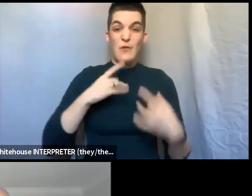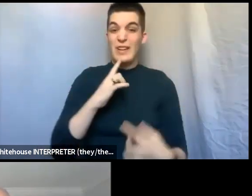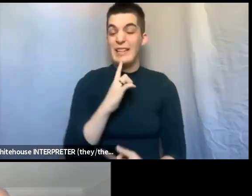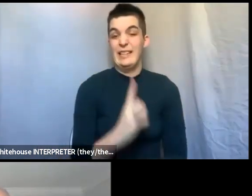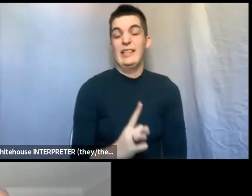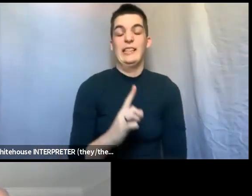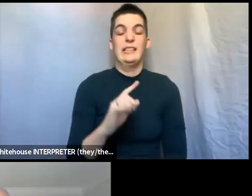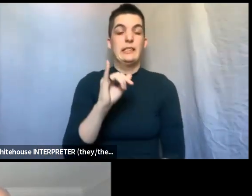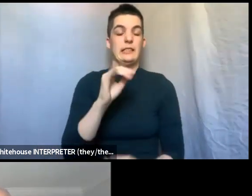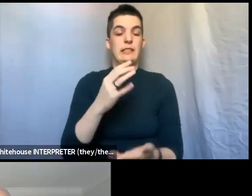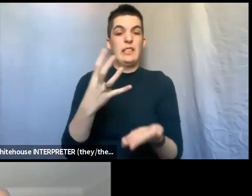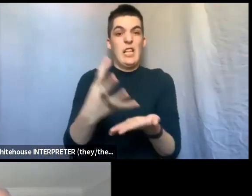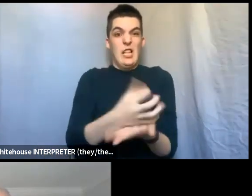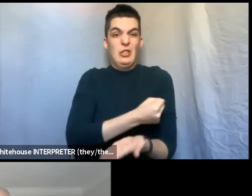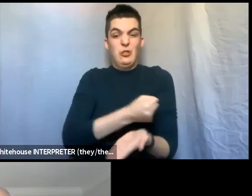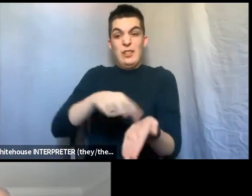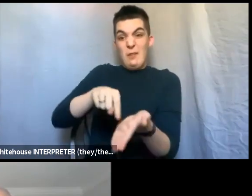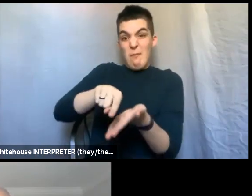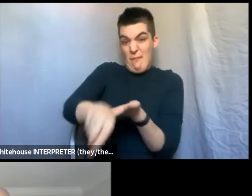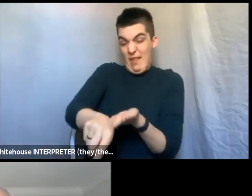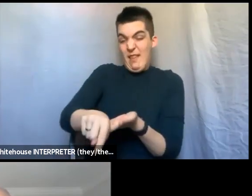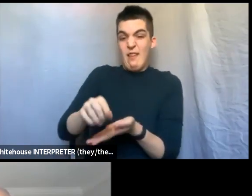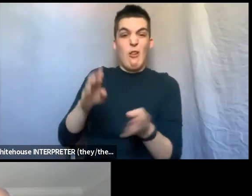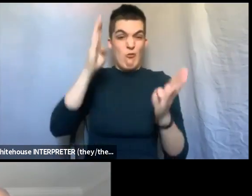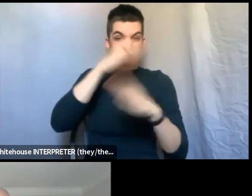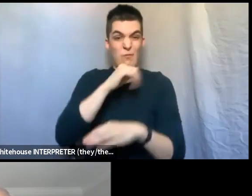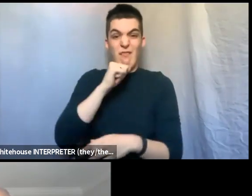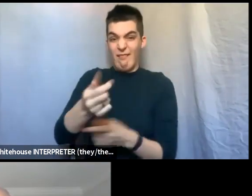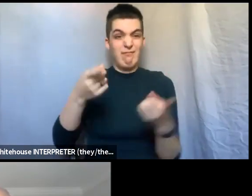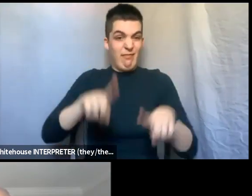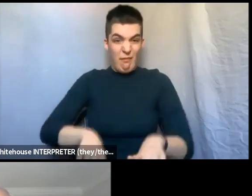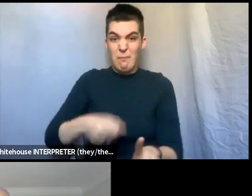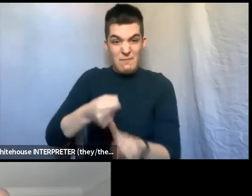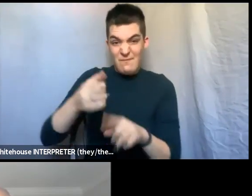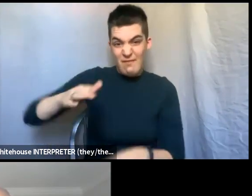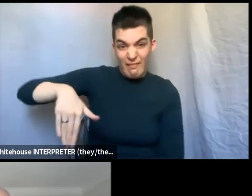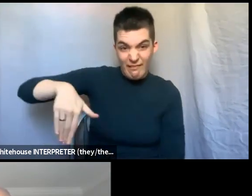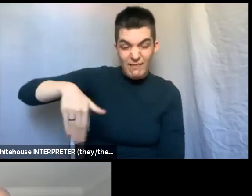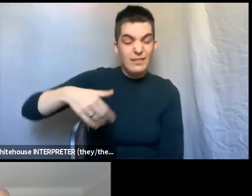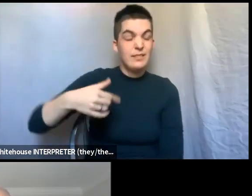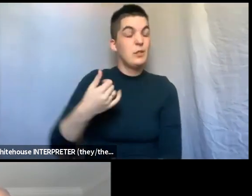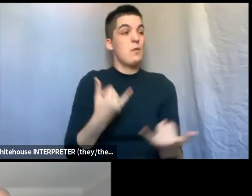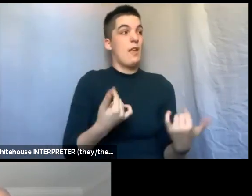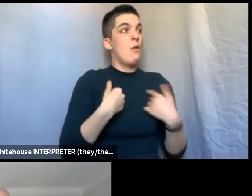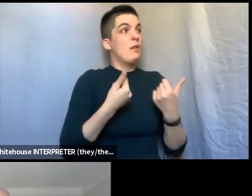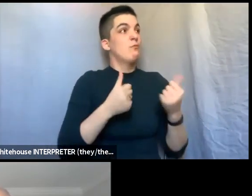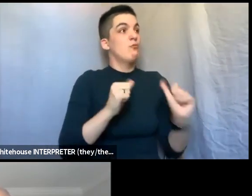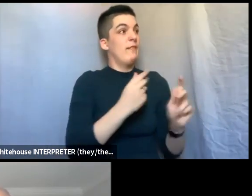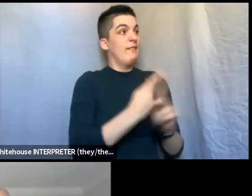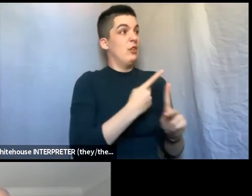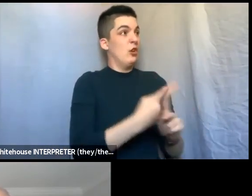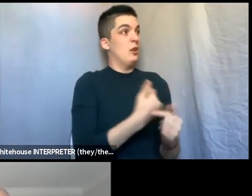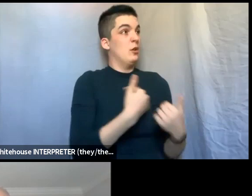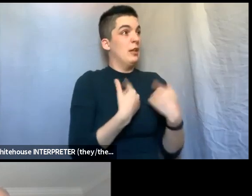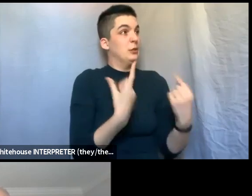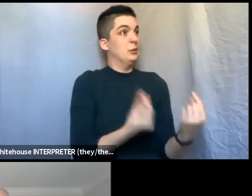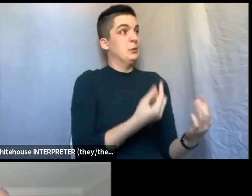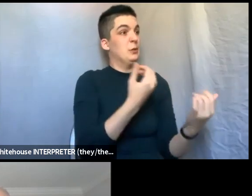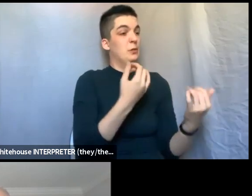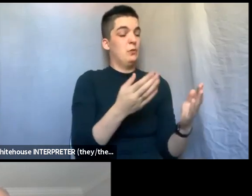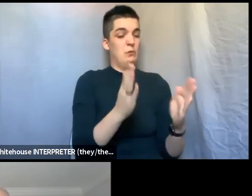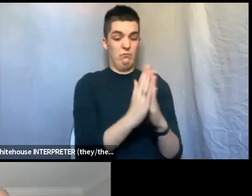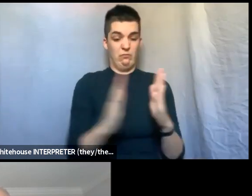yet. So I'm trying to focus on what I can do between now and then. And I really believe